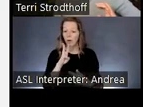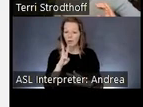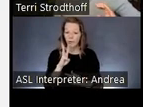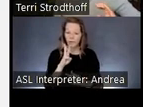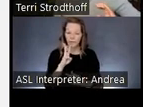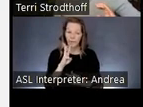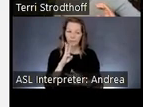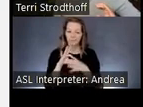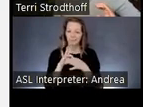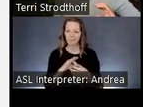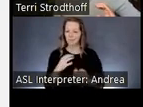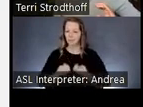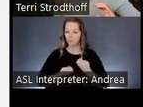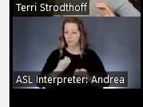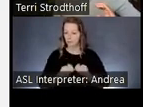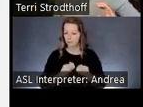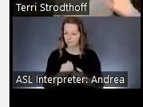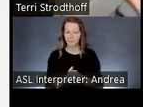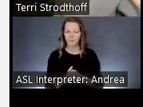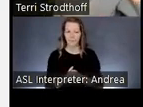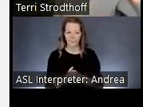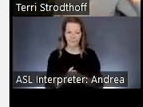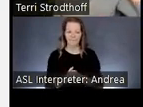emotional development. And it's not about,